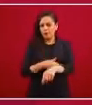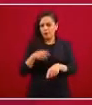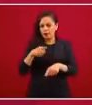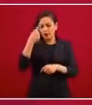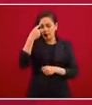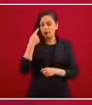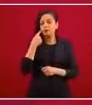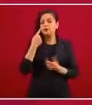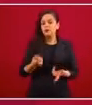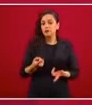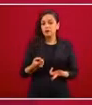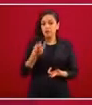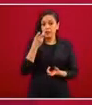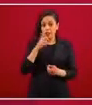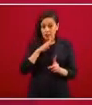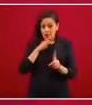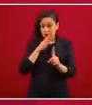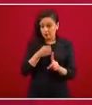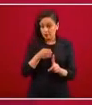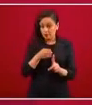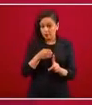an accelerated